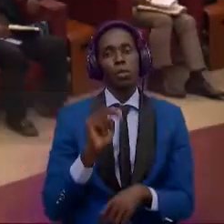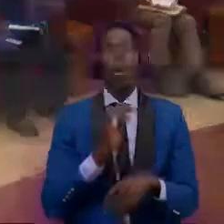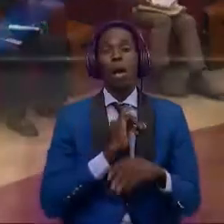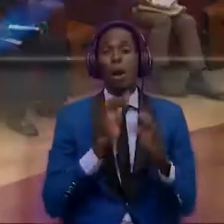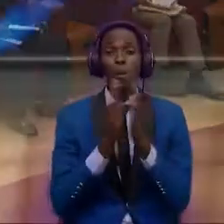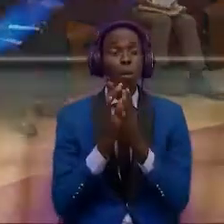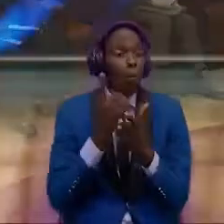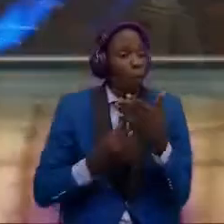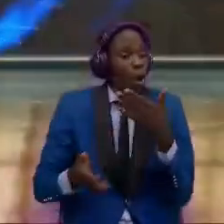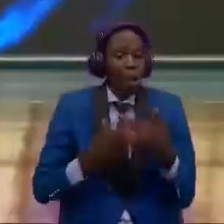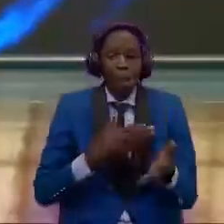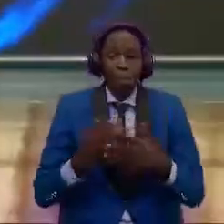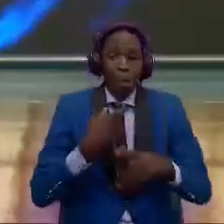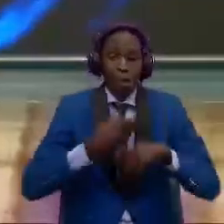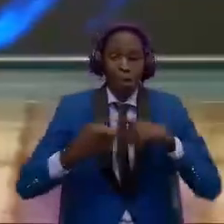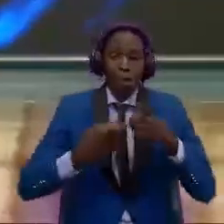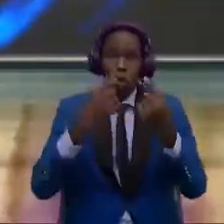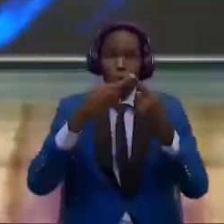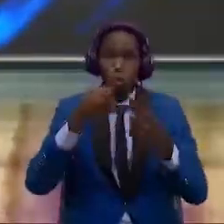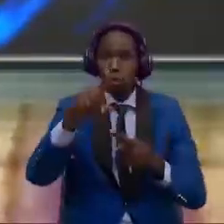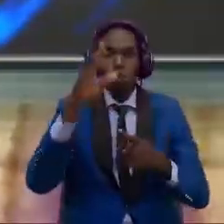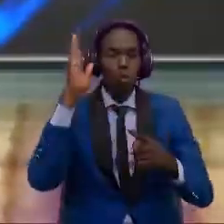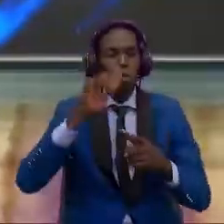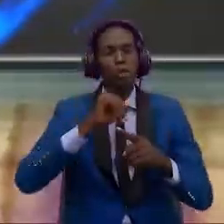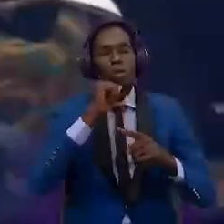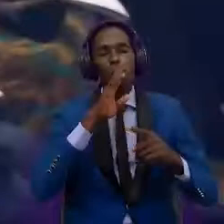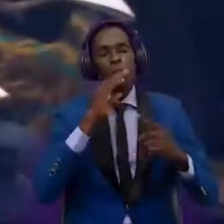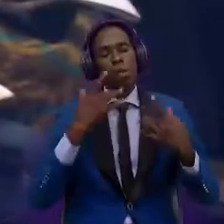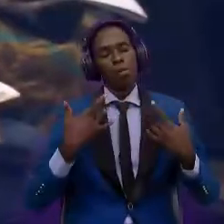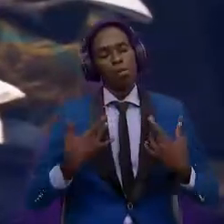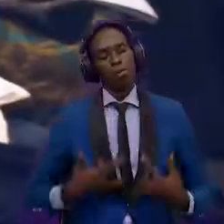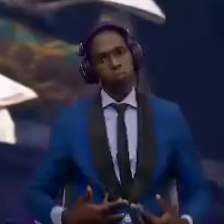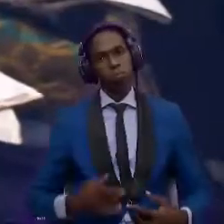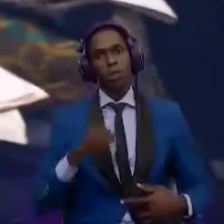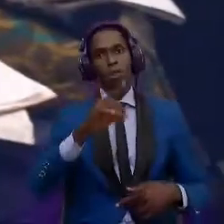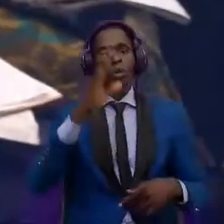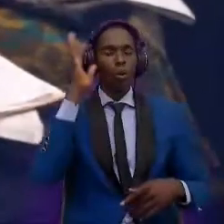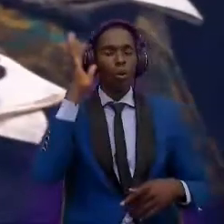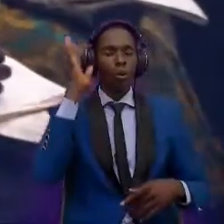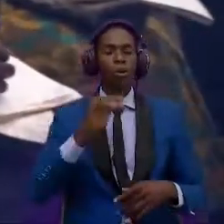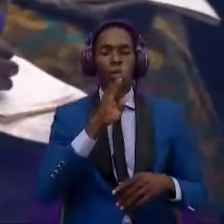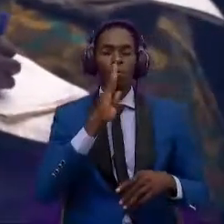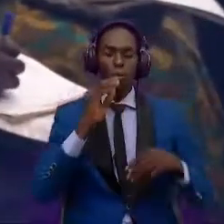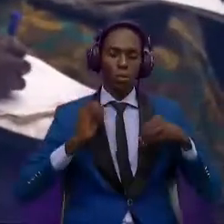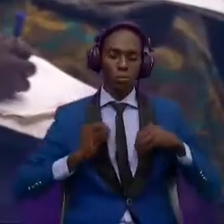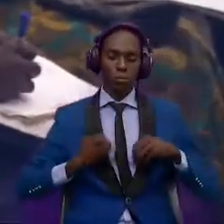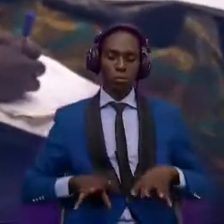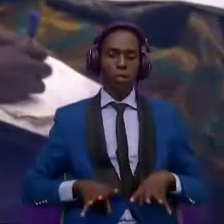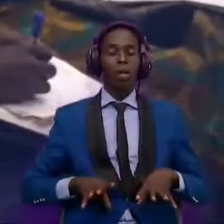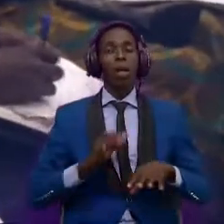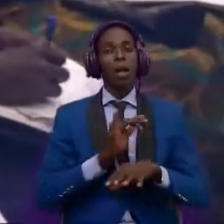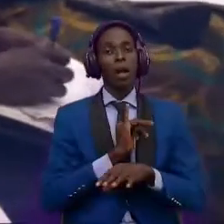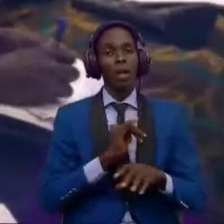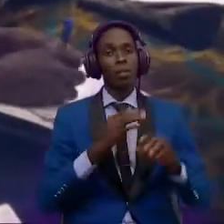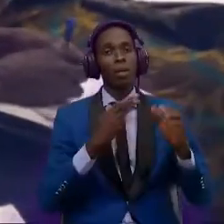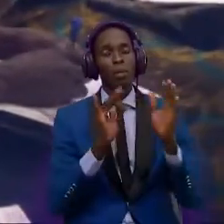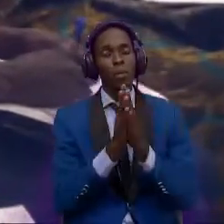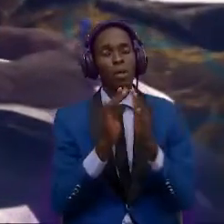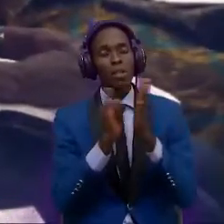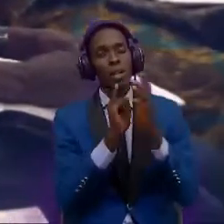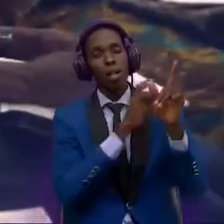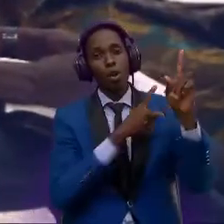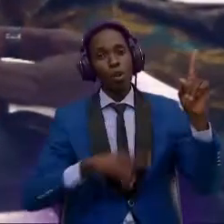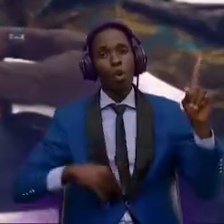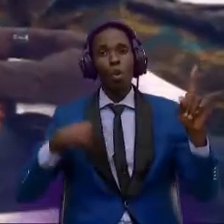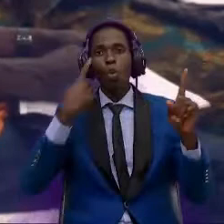persecution comes, you'll not give up. I will not give up. And the Lord who helped